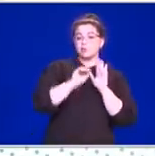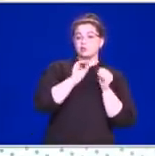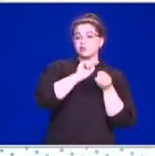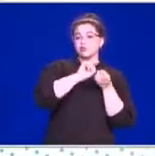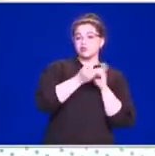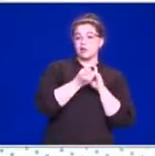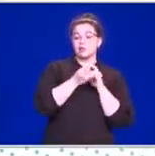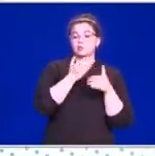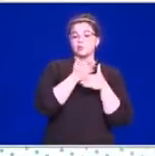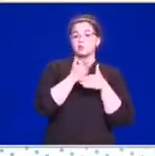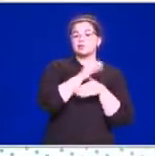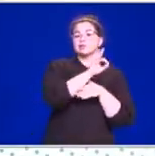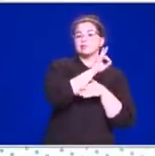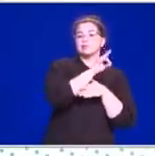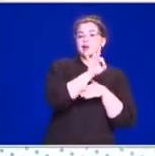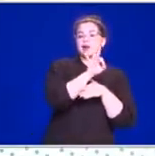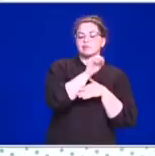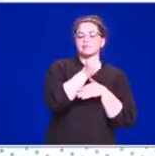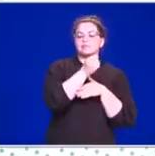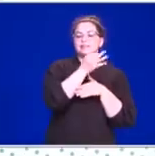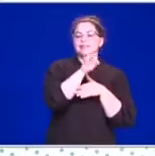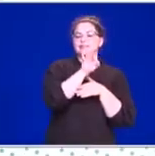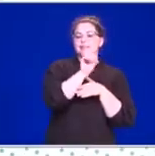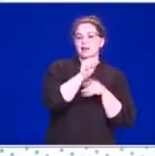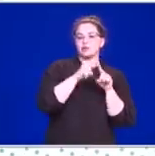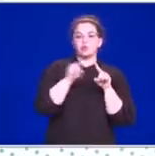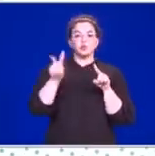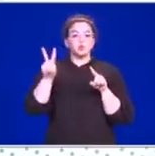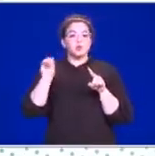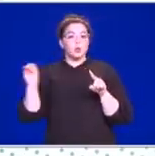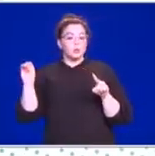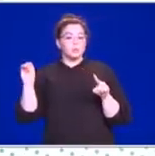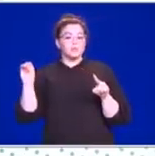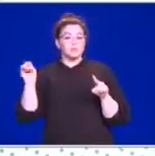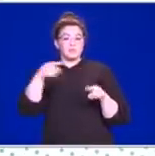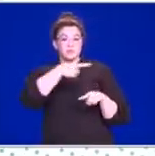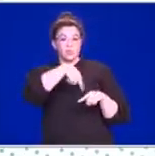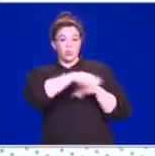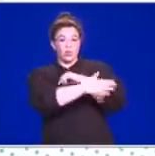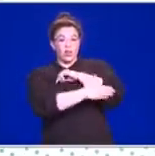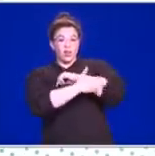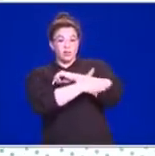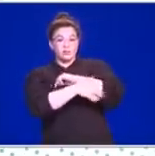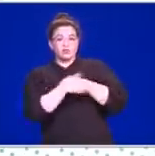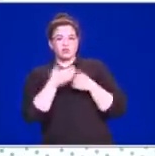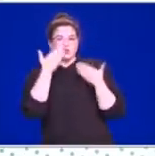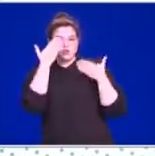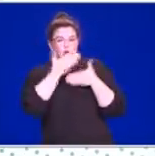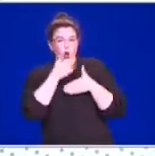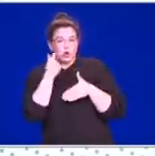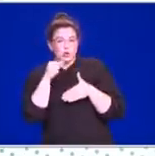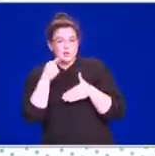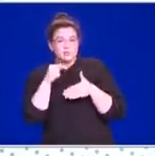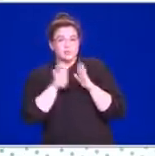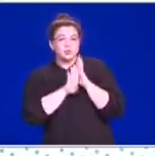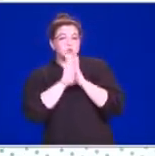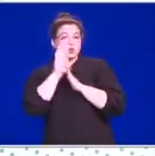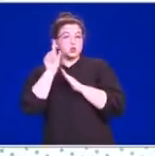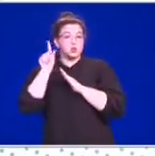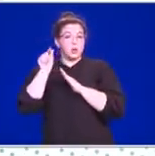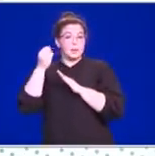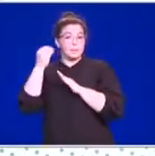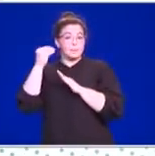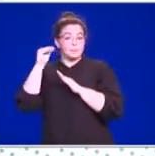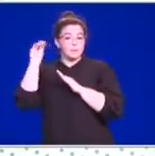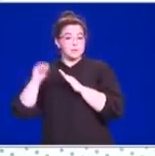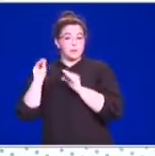population between 1990 and 2000 for counties. Those counties shaded in dark green grew by 20% or more, which